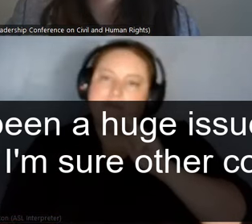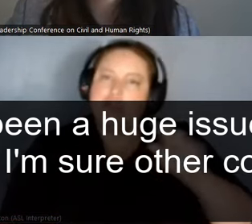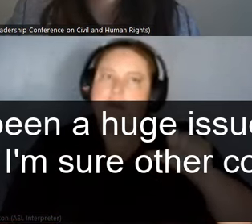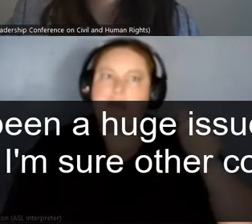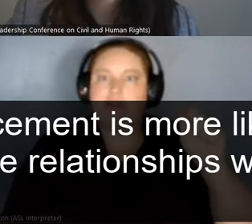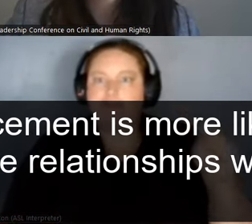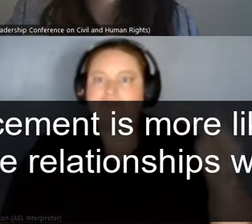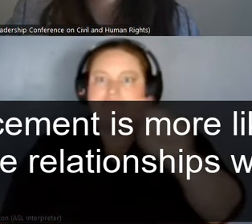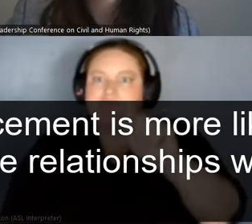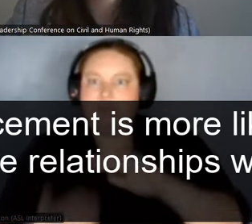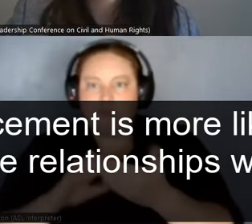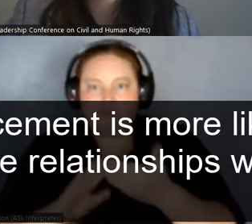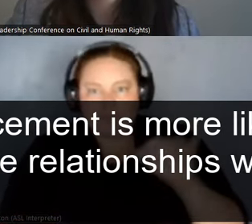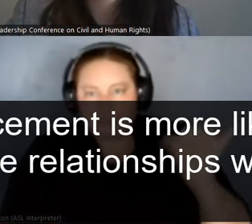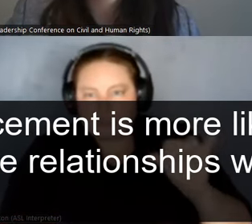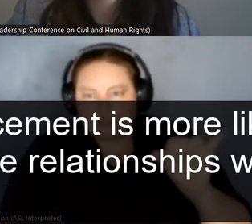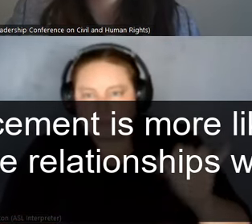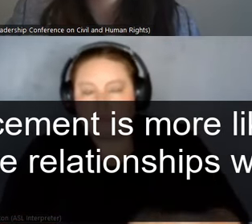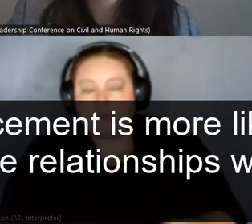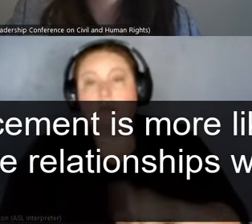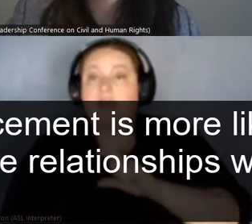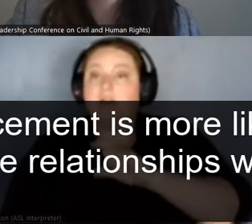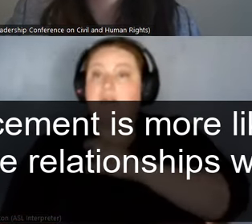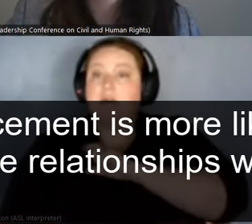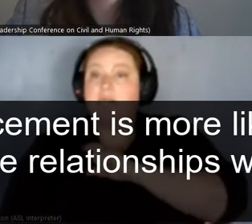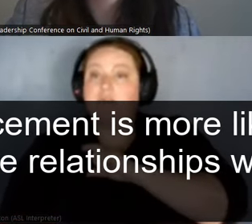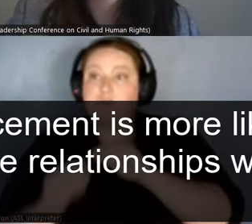as well. And law enforcement is more